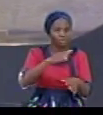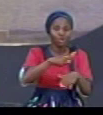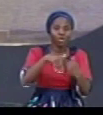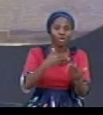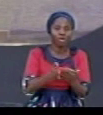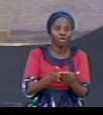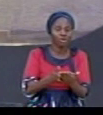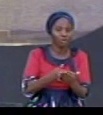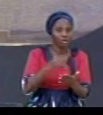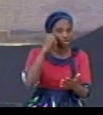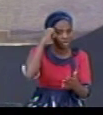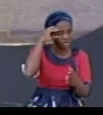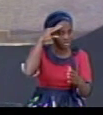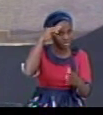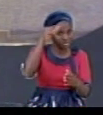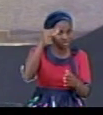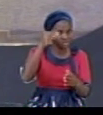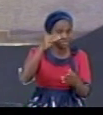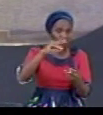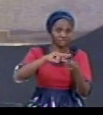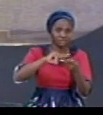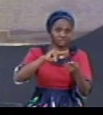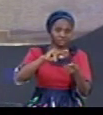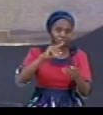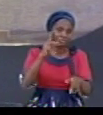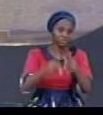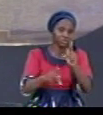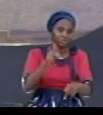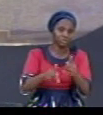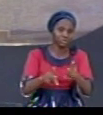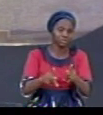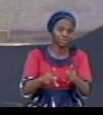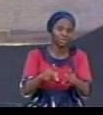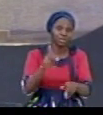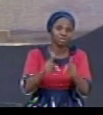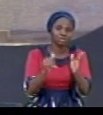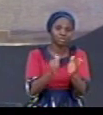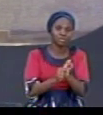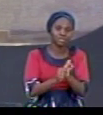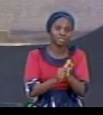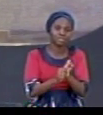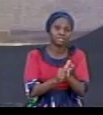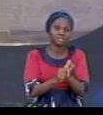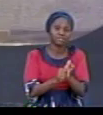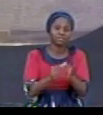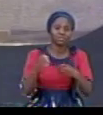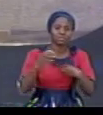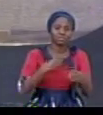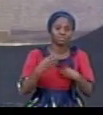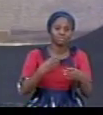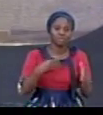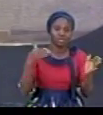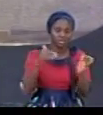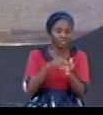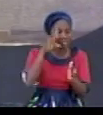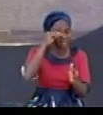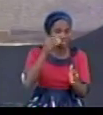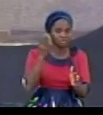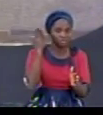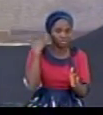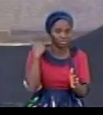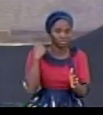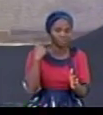brethren, the gossiping brethren, the criticizing brethren, the complaining brethren, the